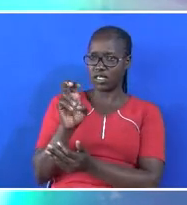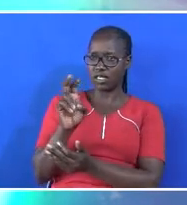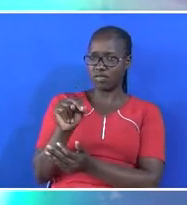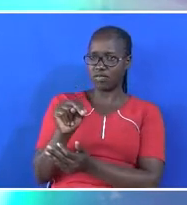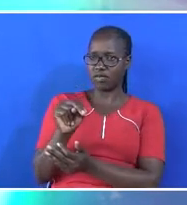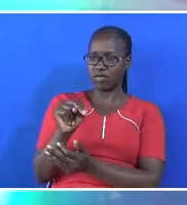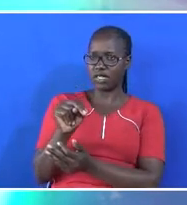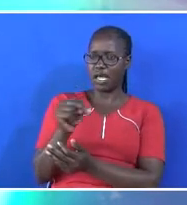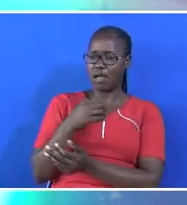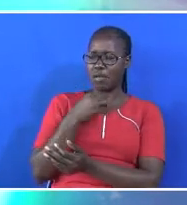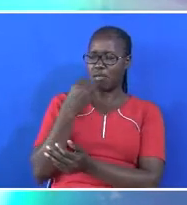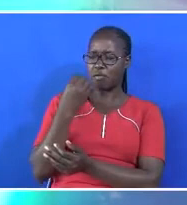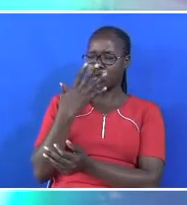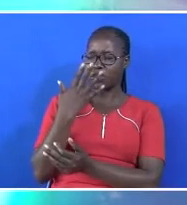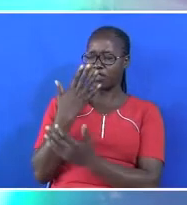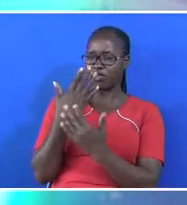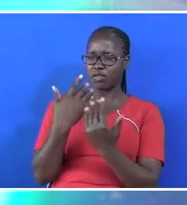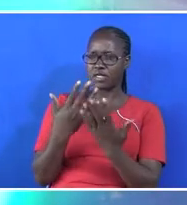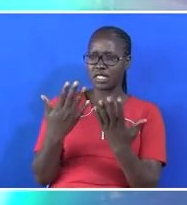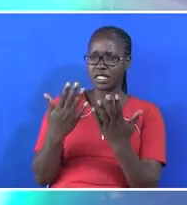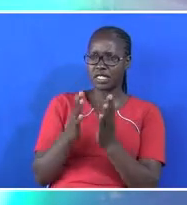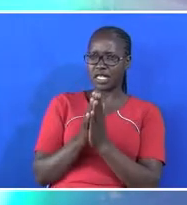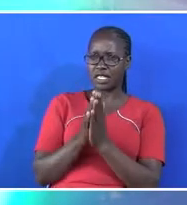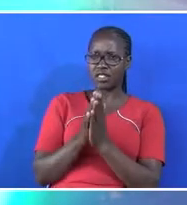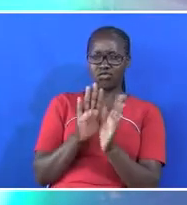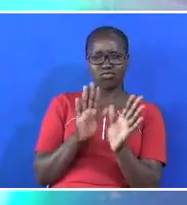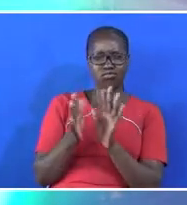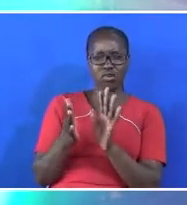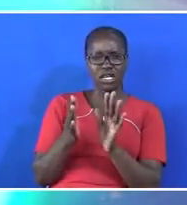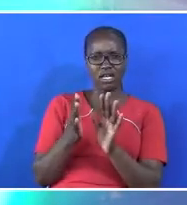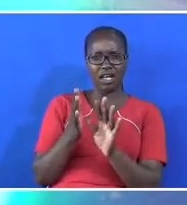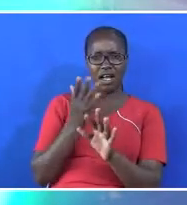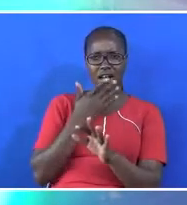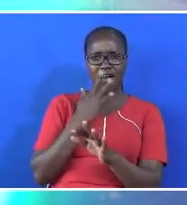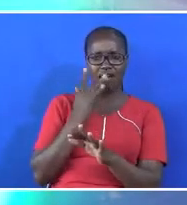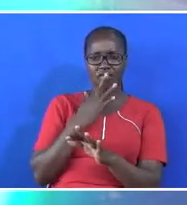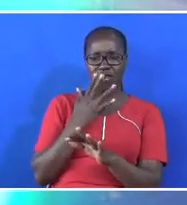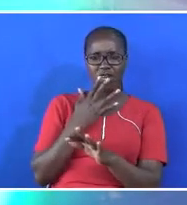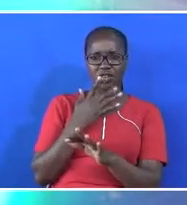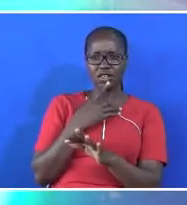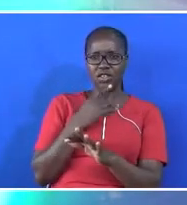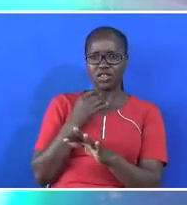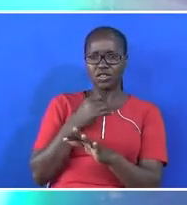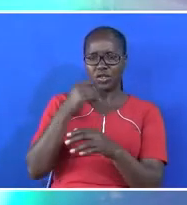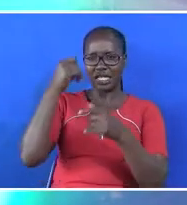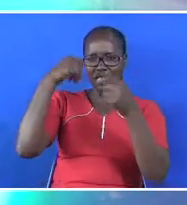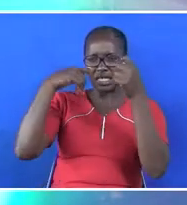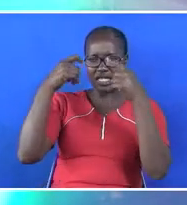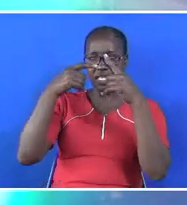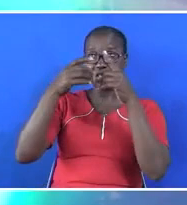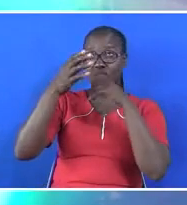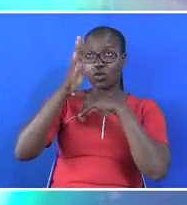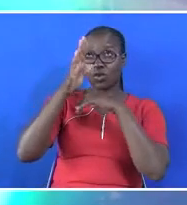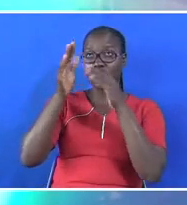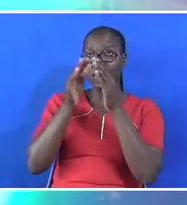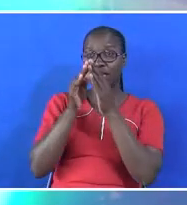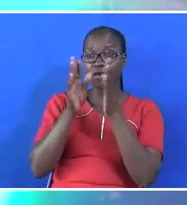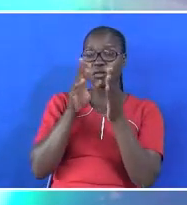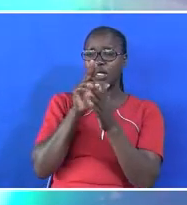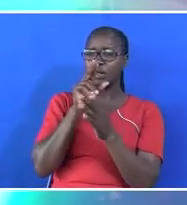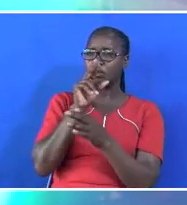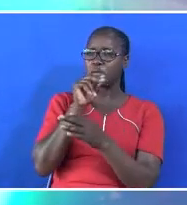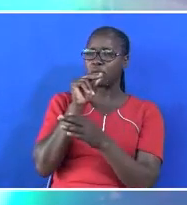given beautiful beaks that look like flowers. And so when they cry out to God and open their